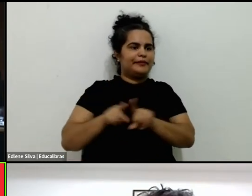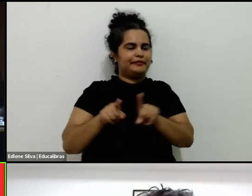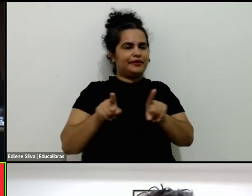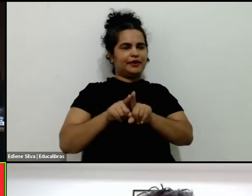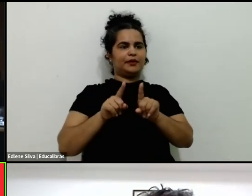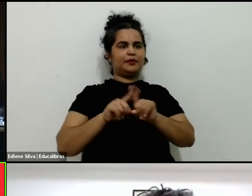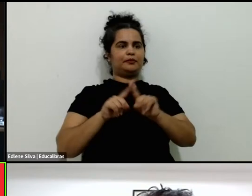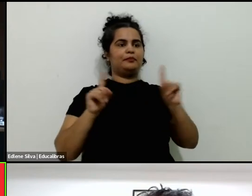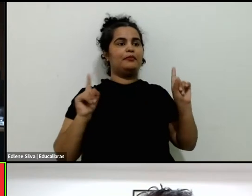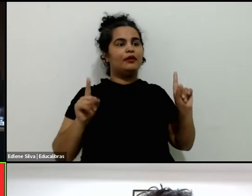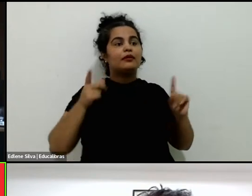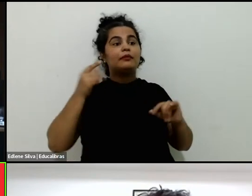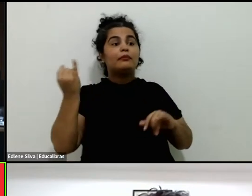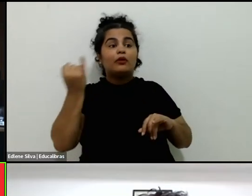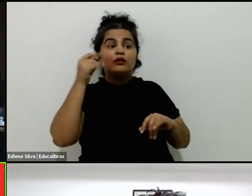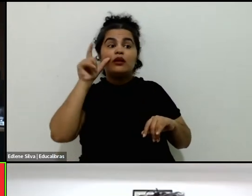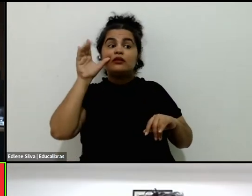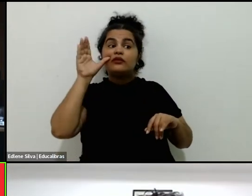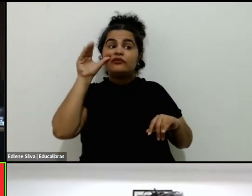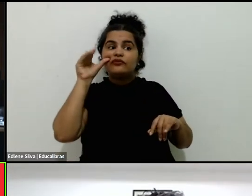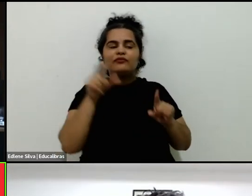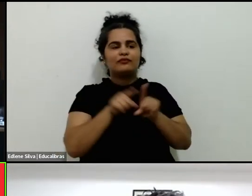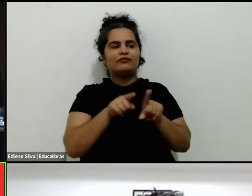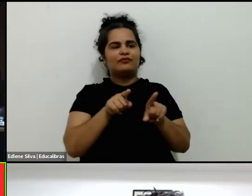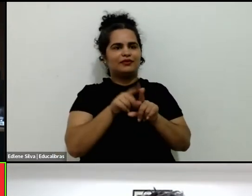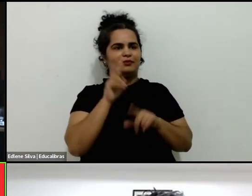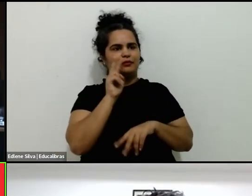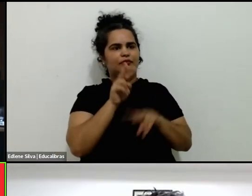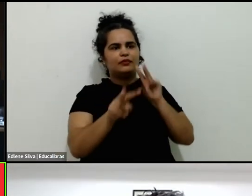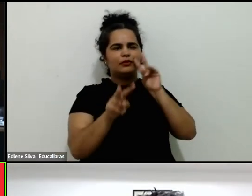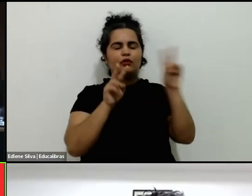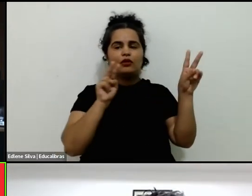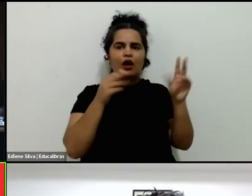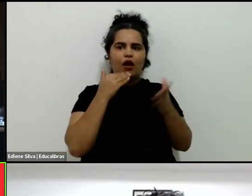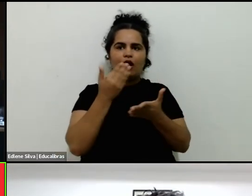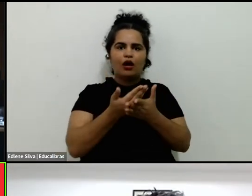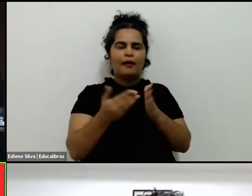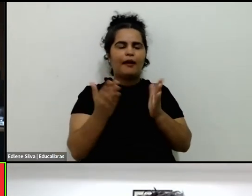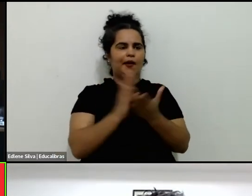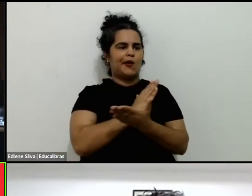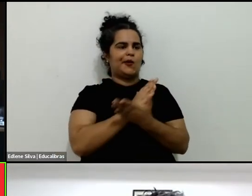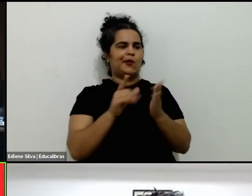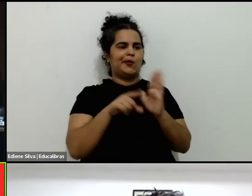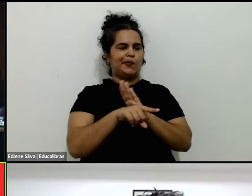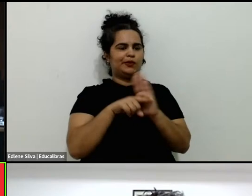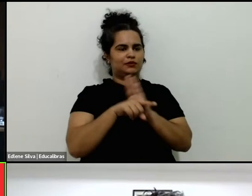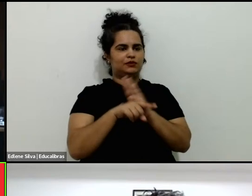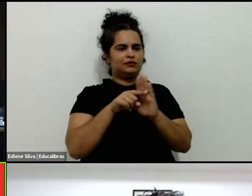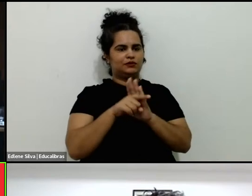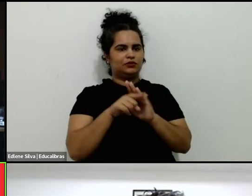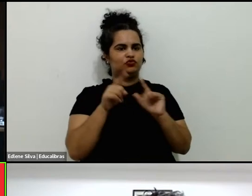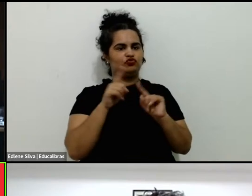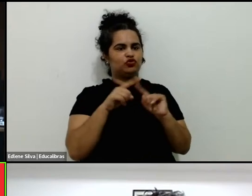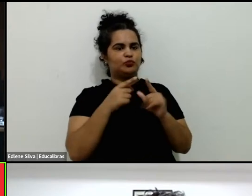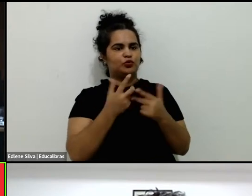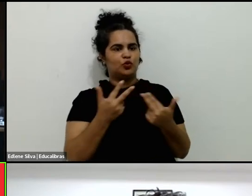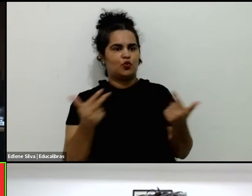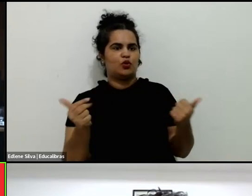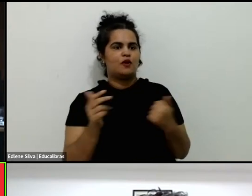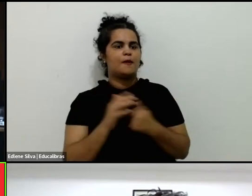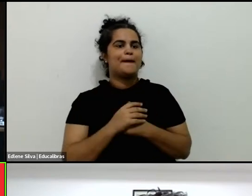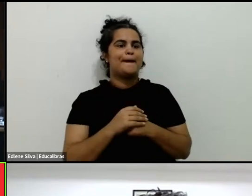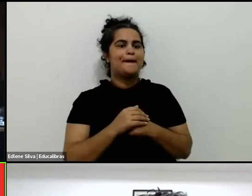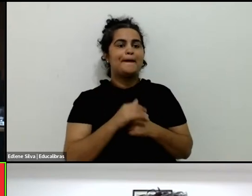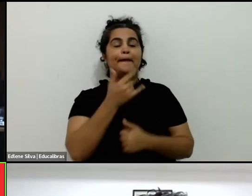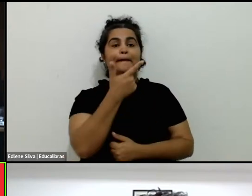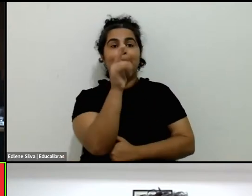surprised if there wasn't some research that did actually quantify those sorts of things. but it's another example of how we need to